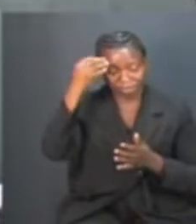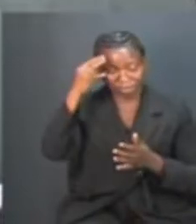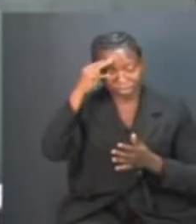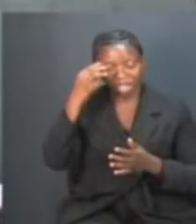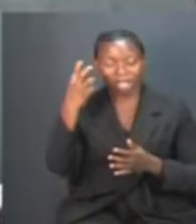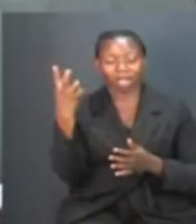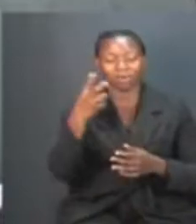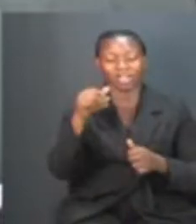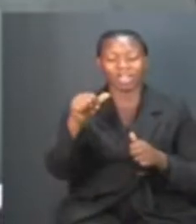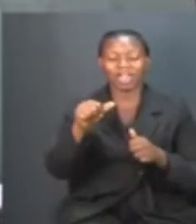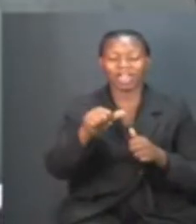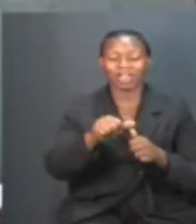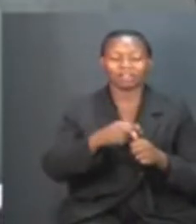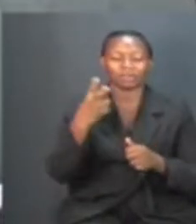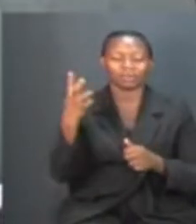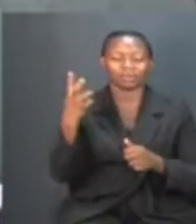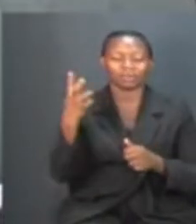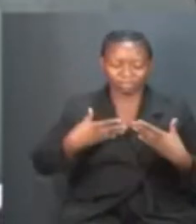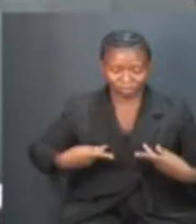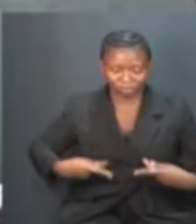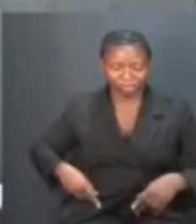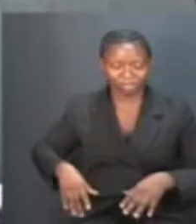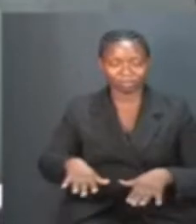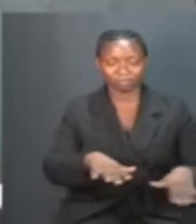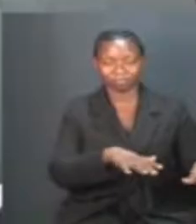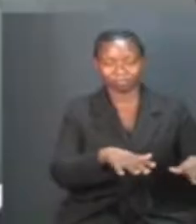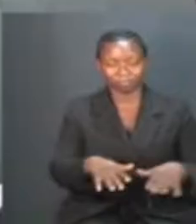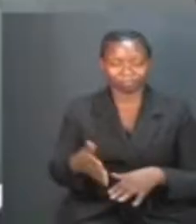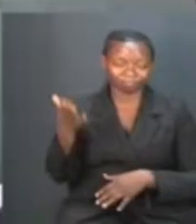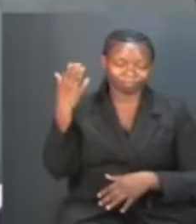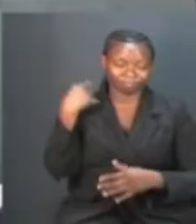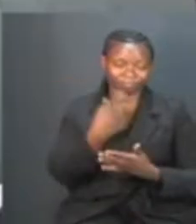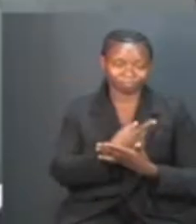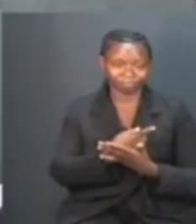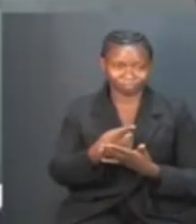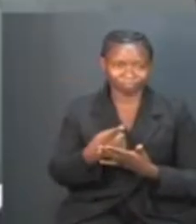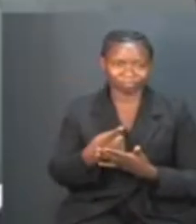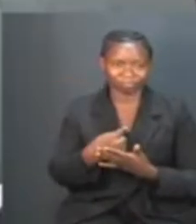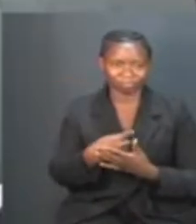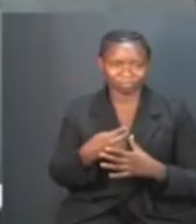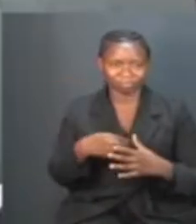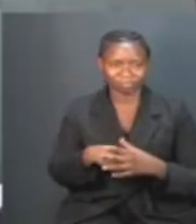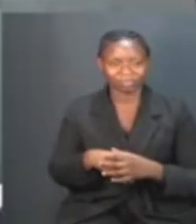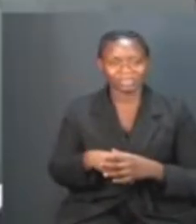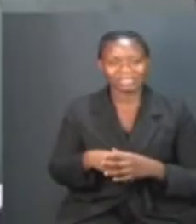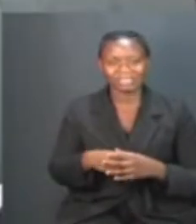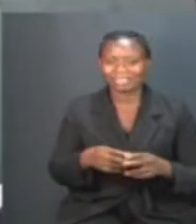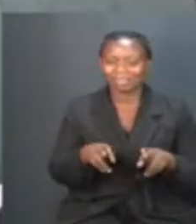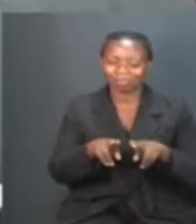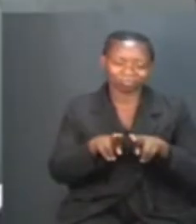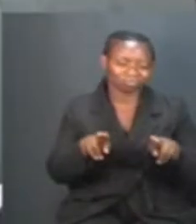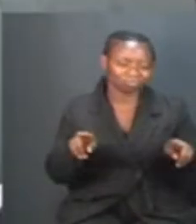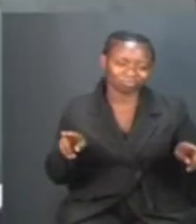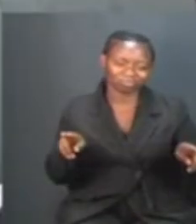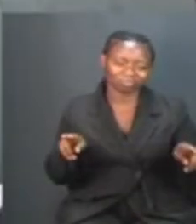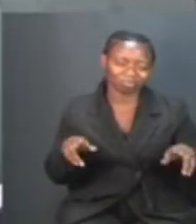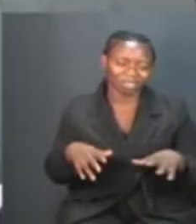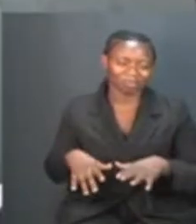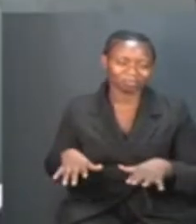a Fugu wearing day. Last week, I was in my normal